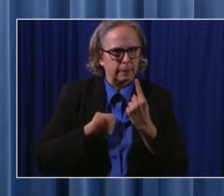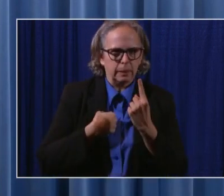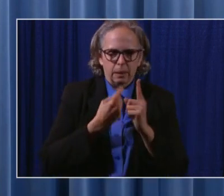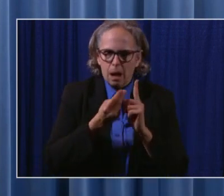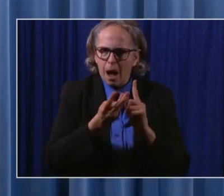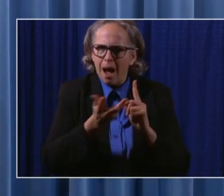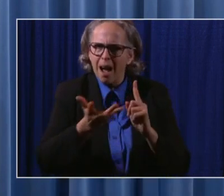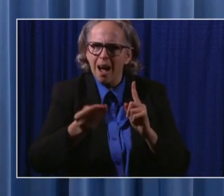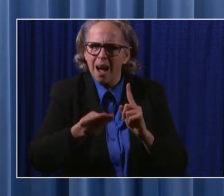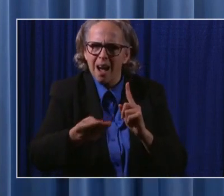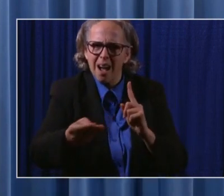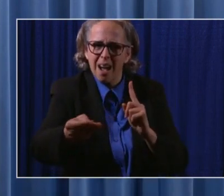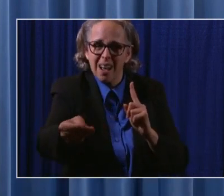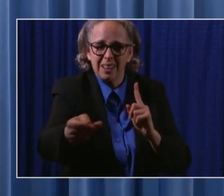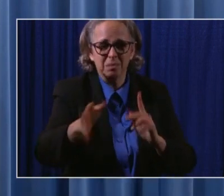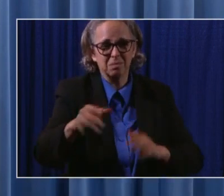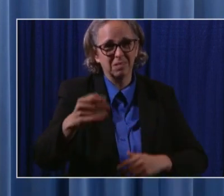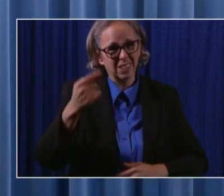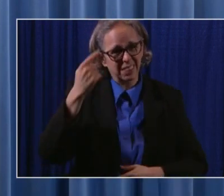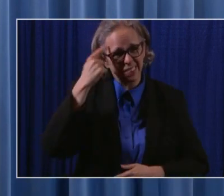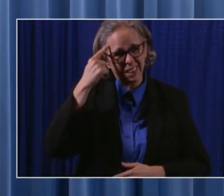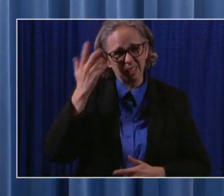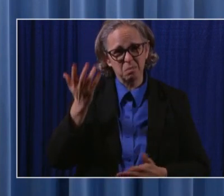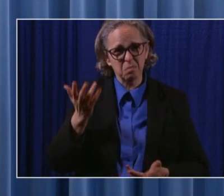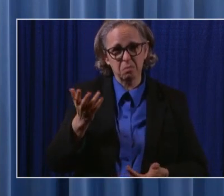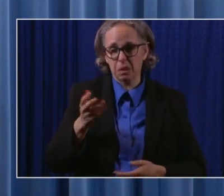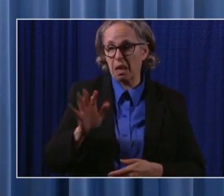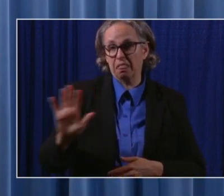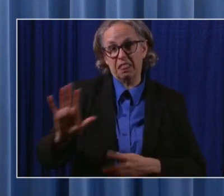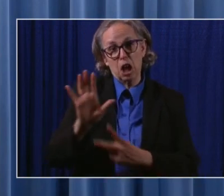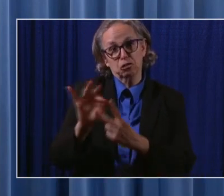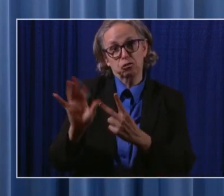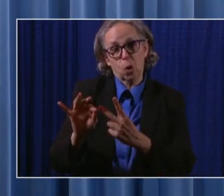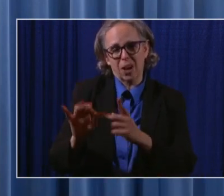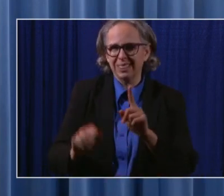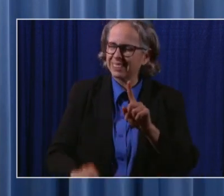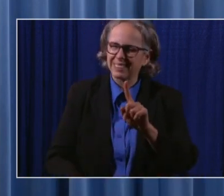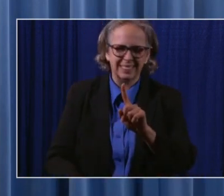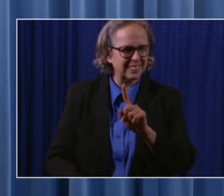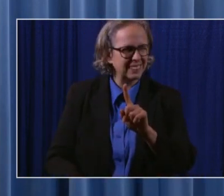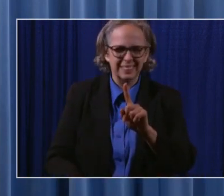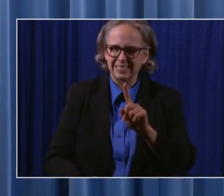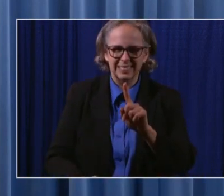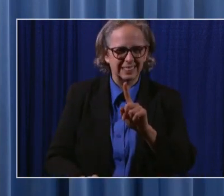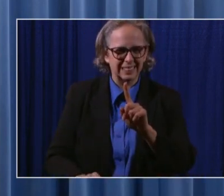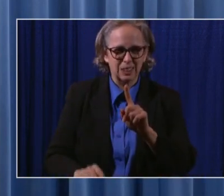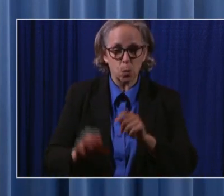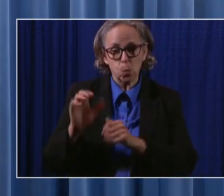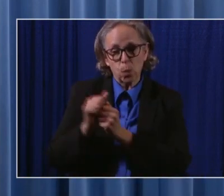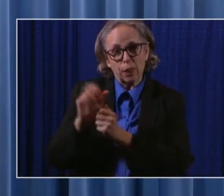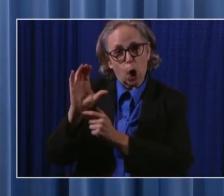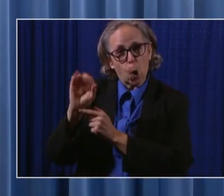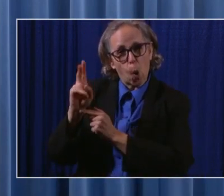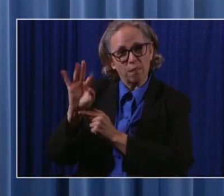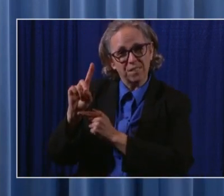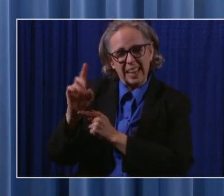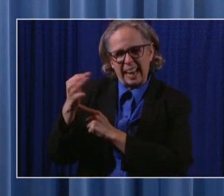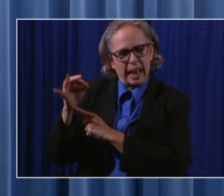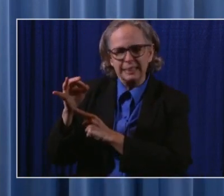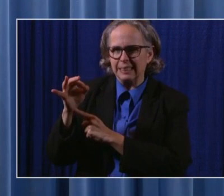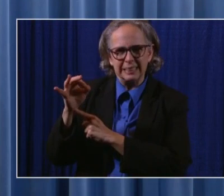got to make their own choice. That's very different, though, when we're talking about COVID-19 that is very, very